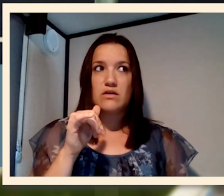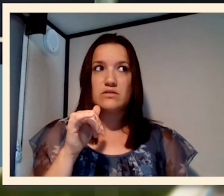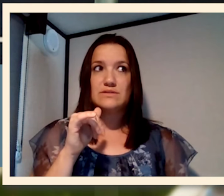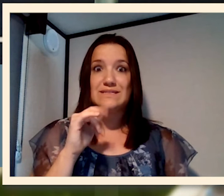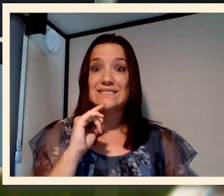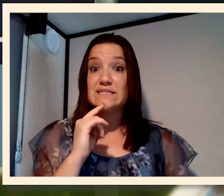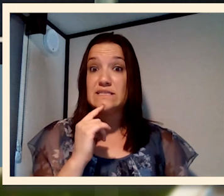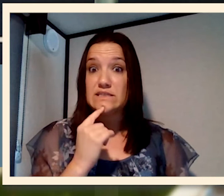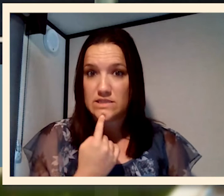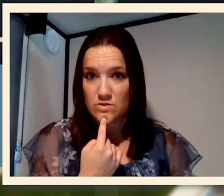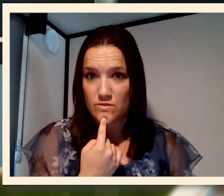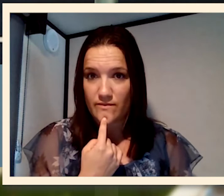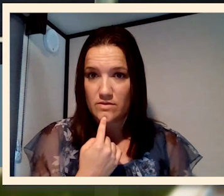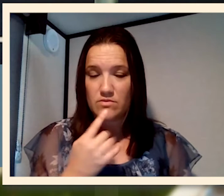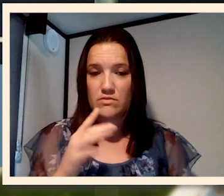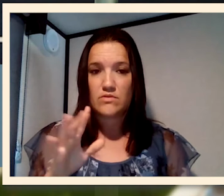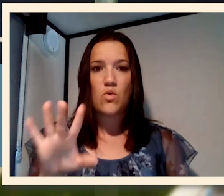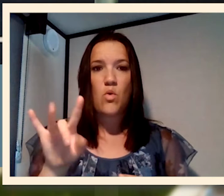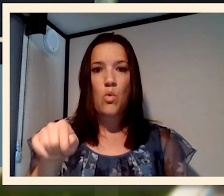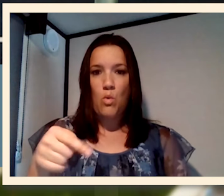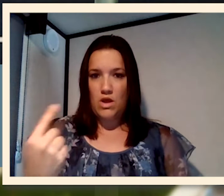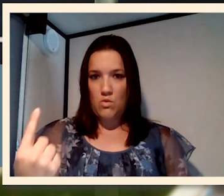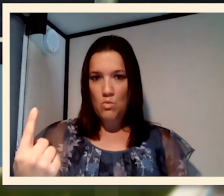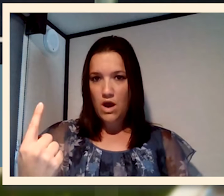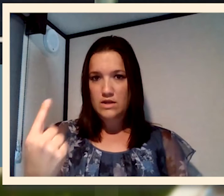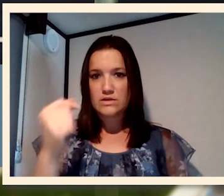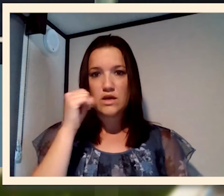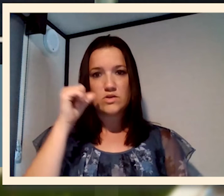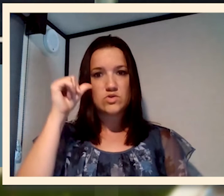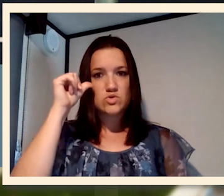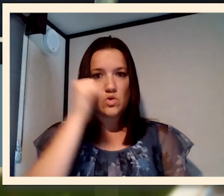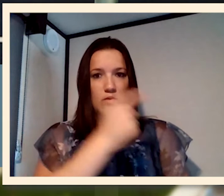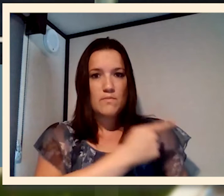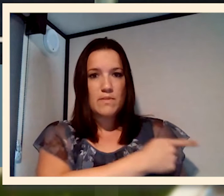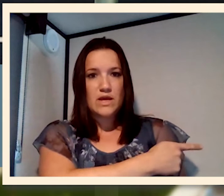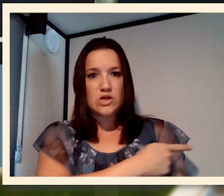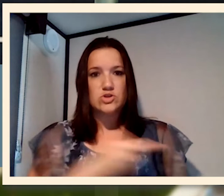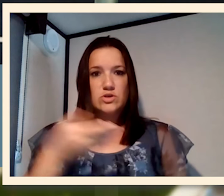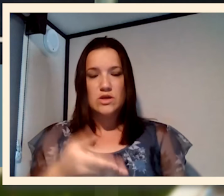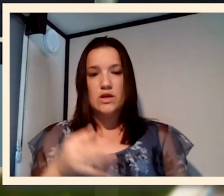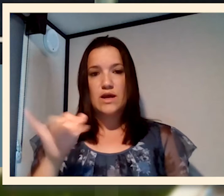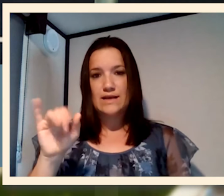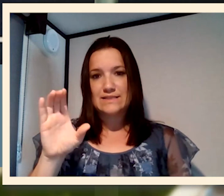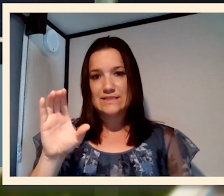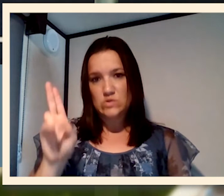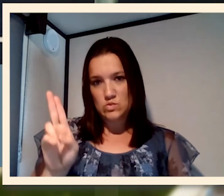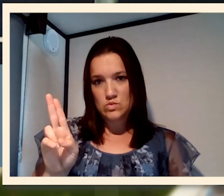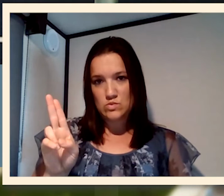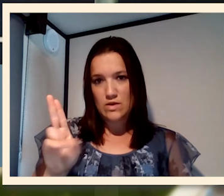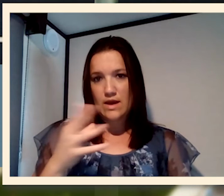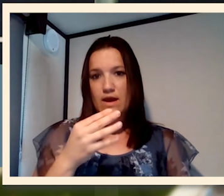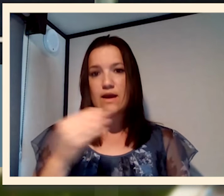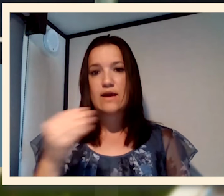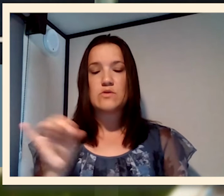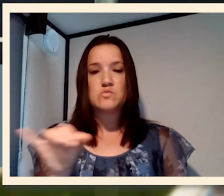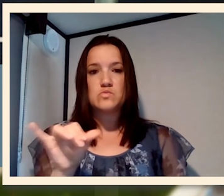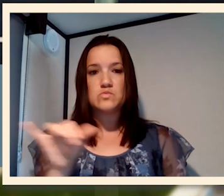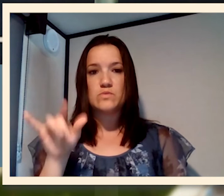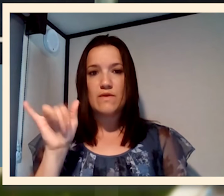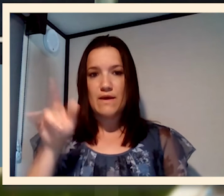see that that it's not really severe. Only one of those adult patients are actually in